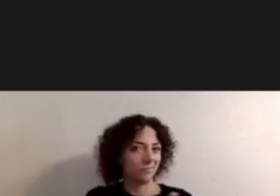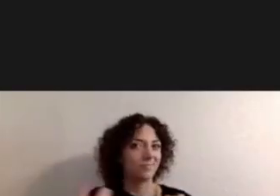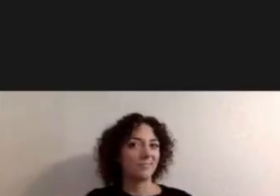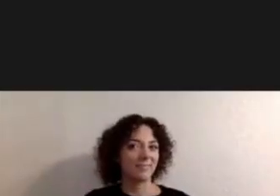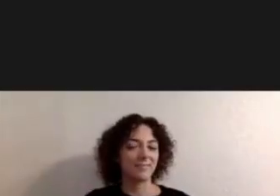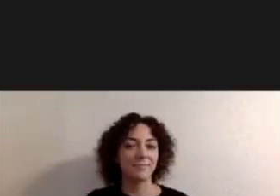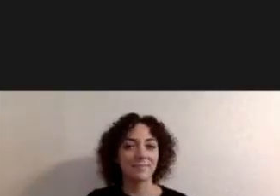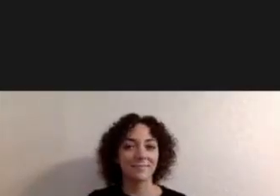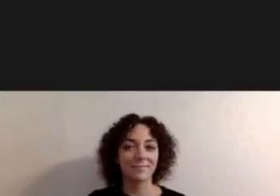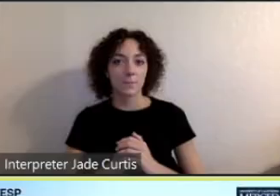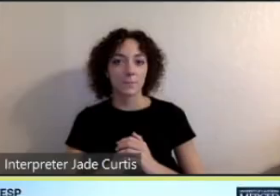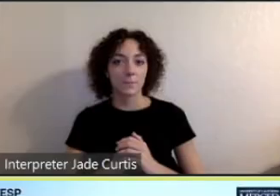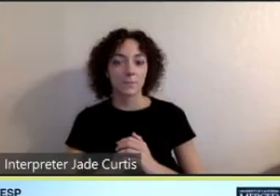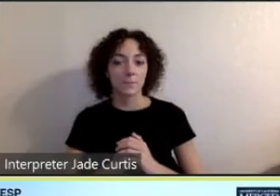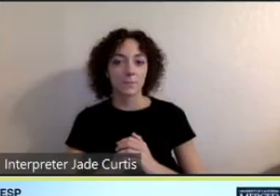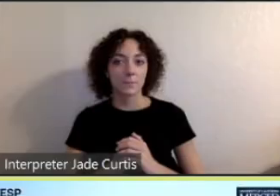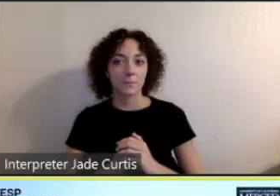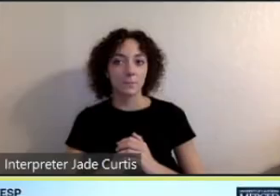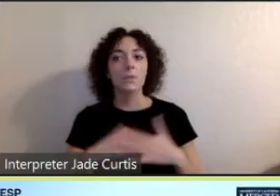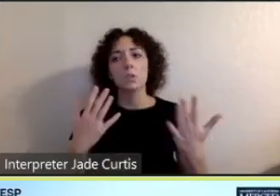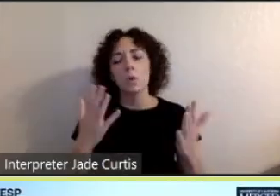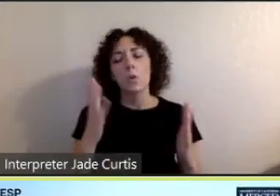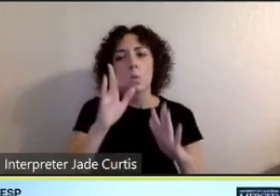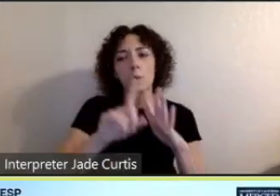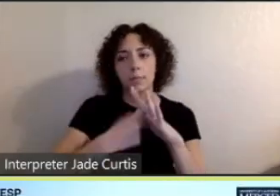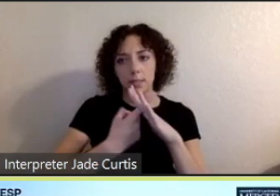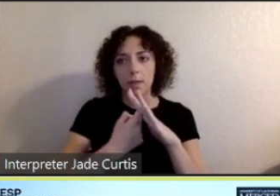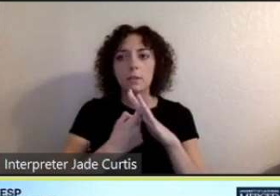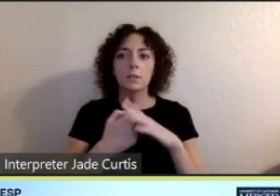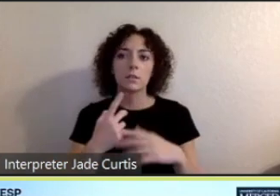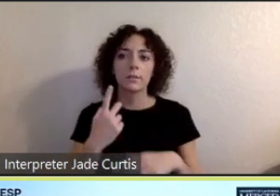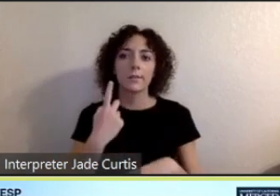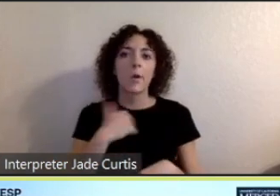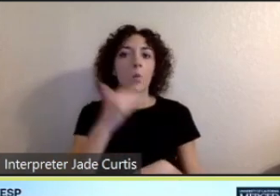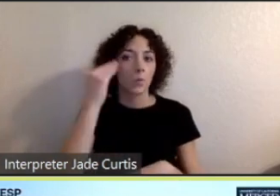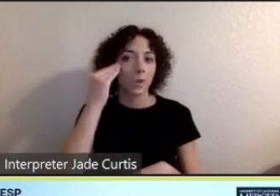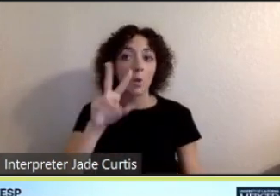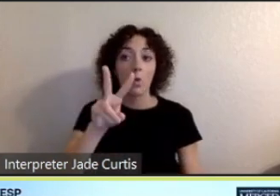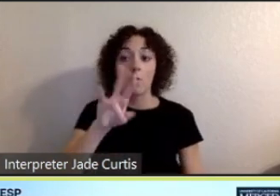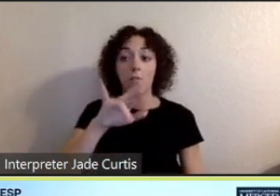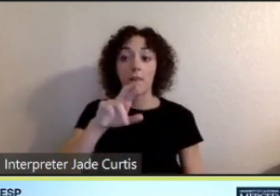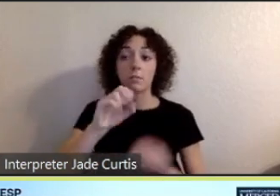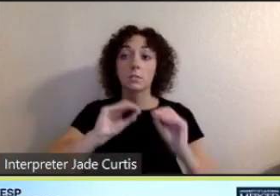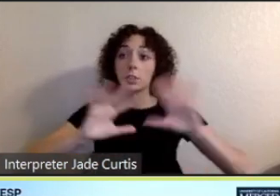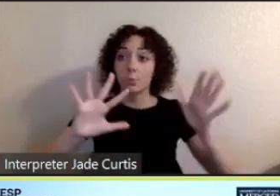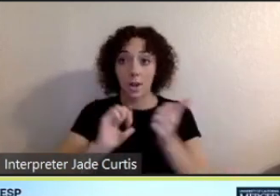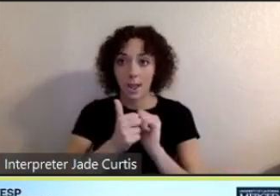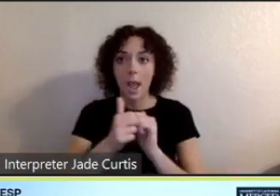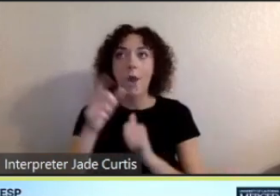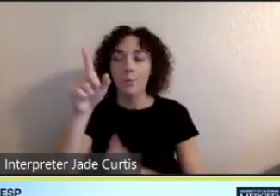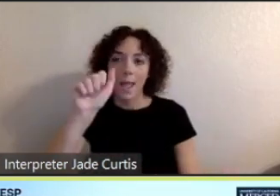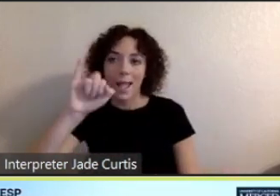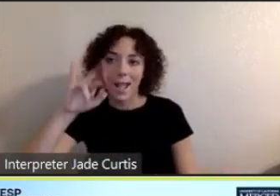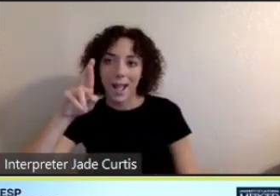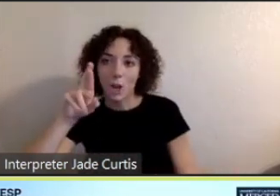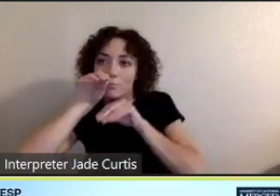Thank you very much for the introduction. So to begin with, we know that the virus is being transmitted through the air, and it's